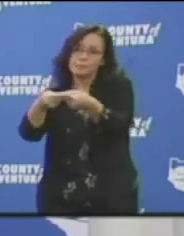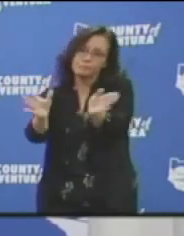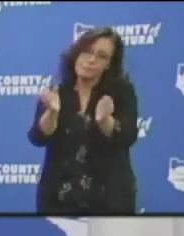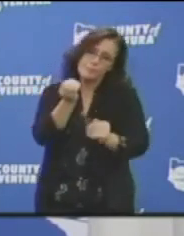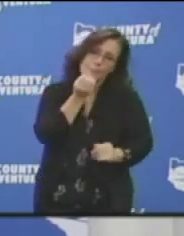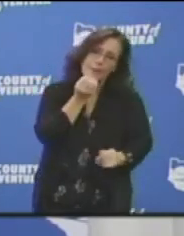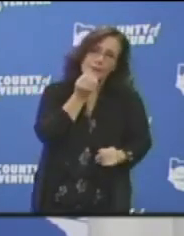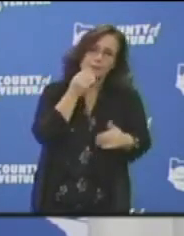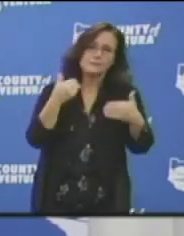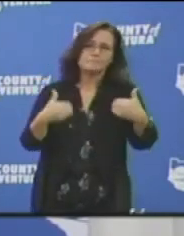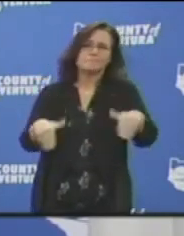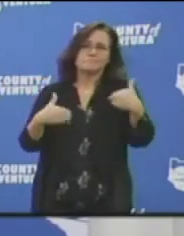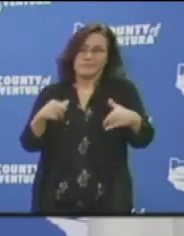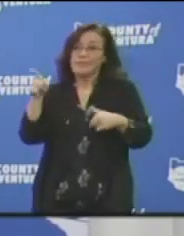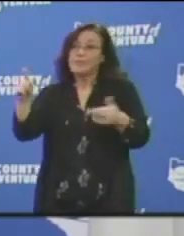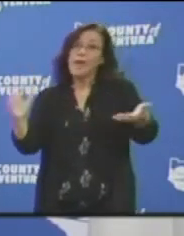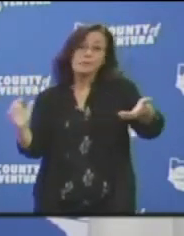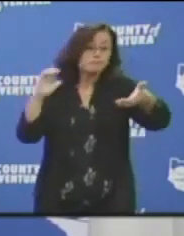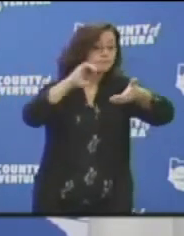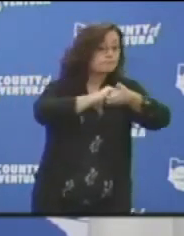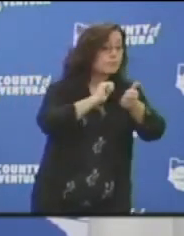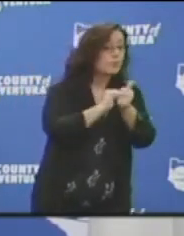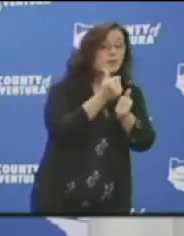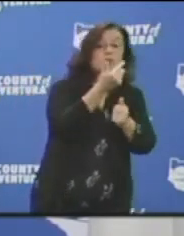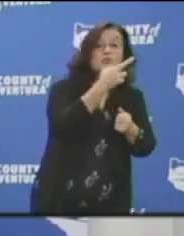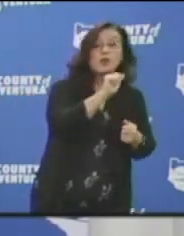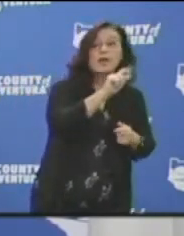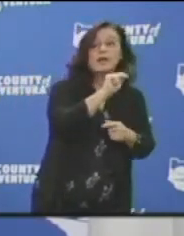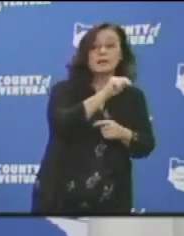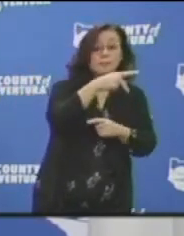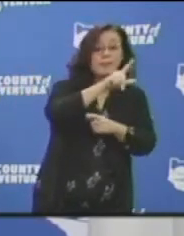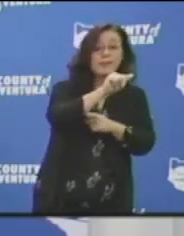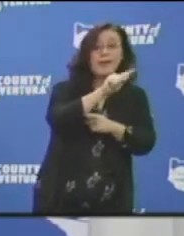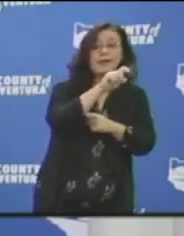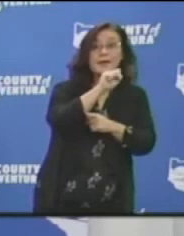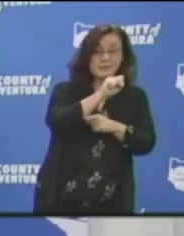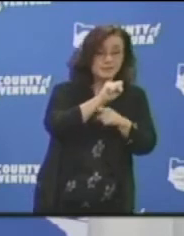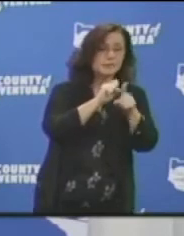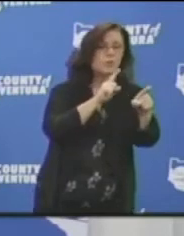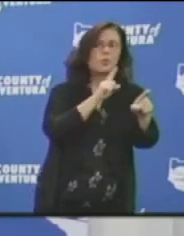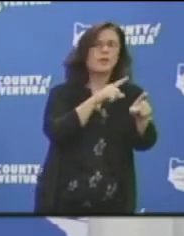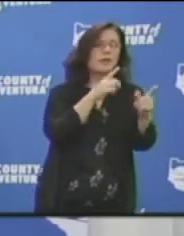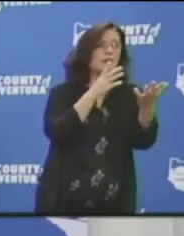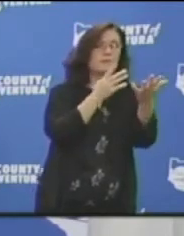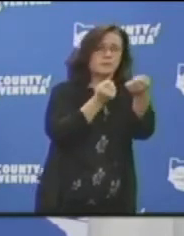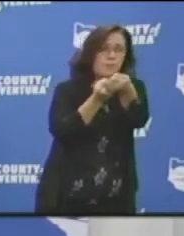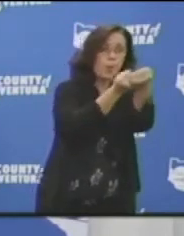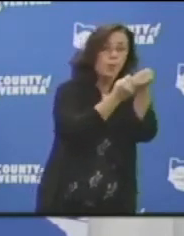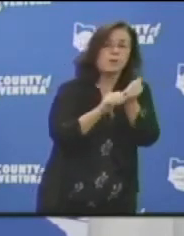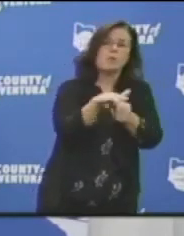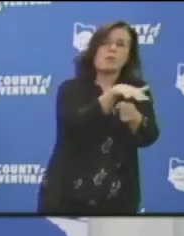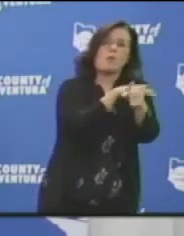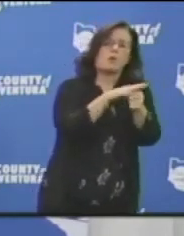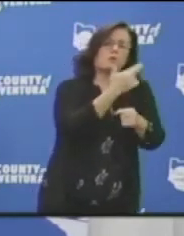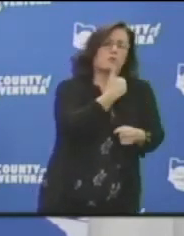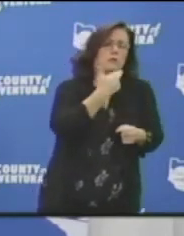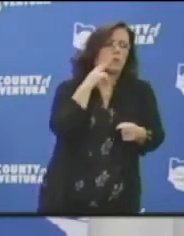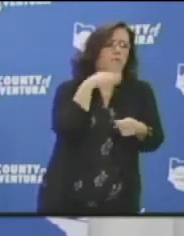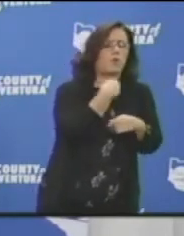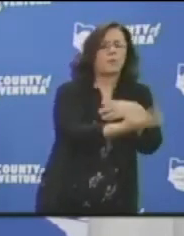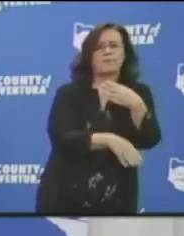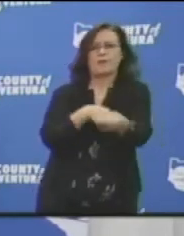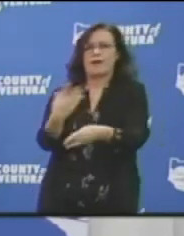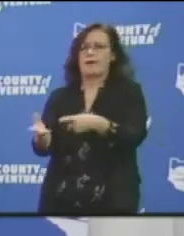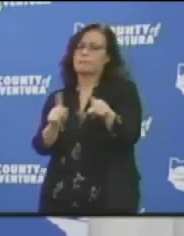been able to get restaurants $30 million to provide those meals. So much has